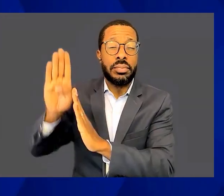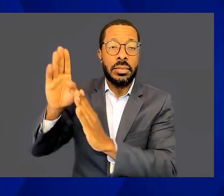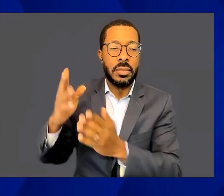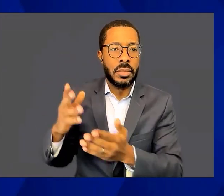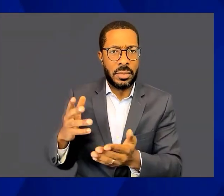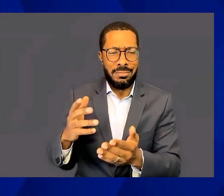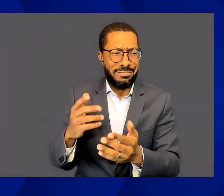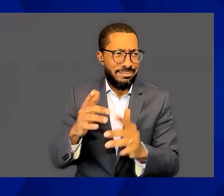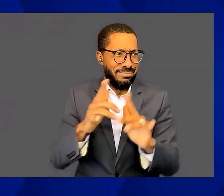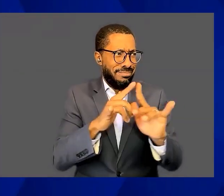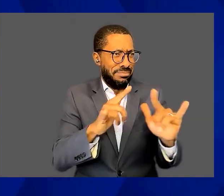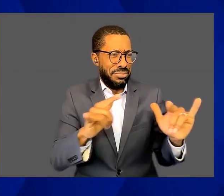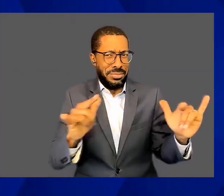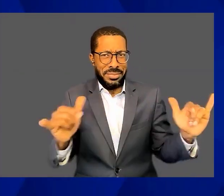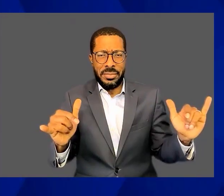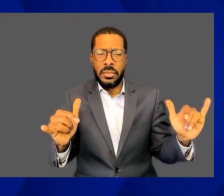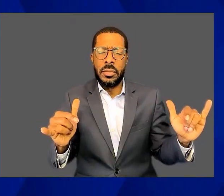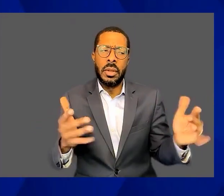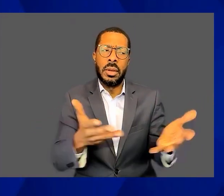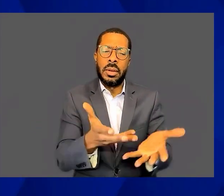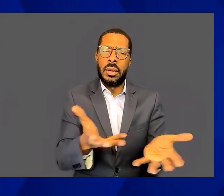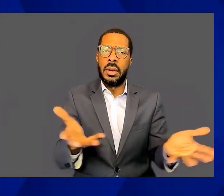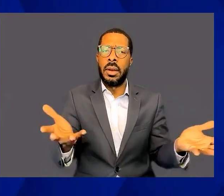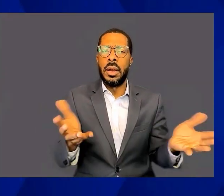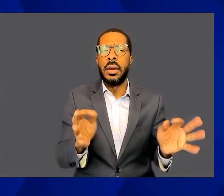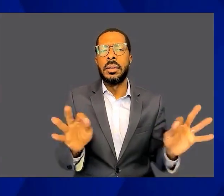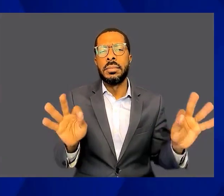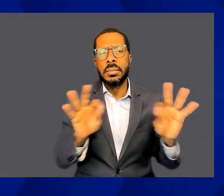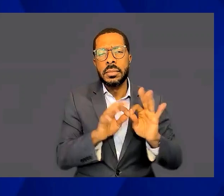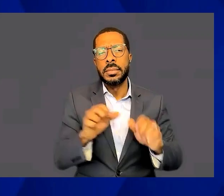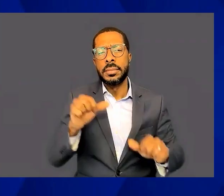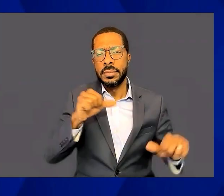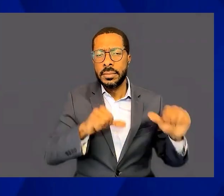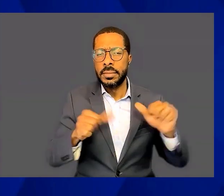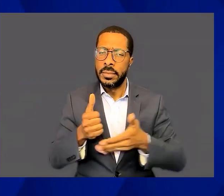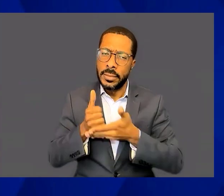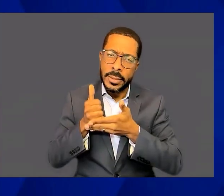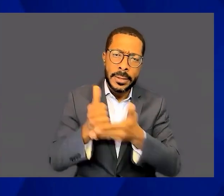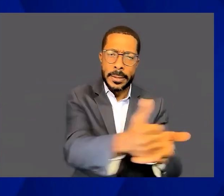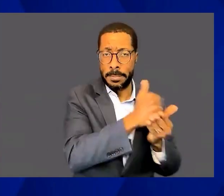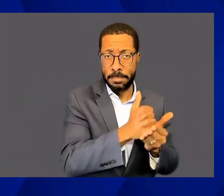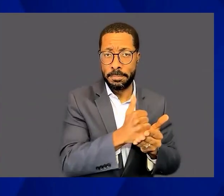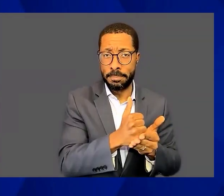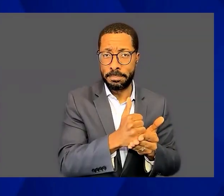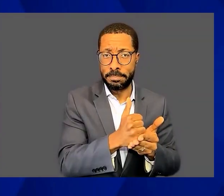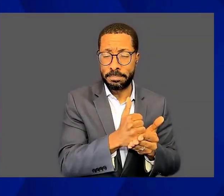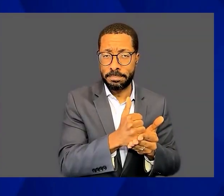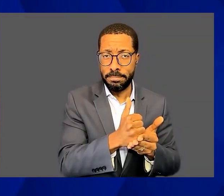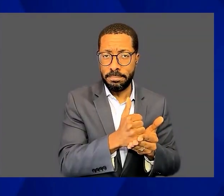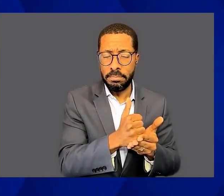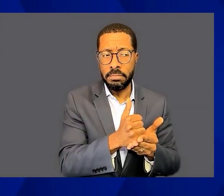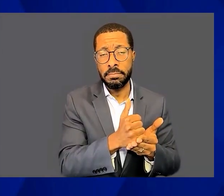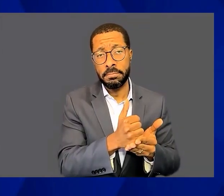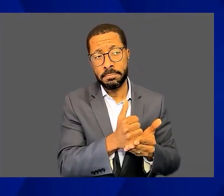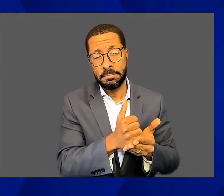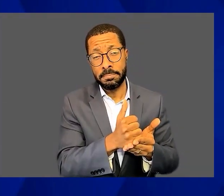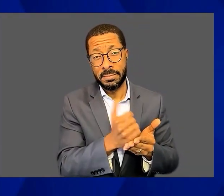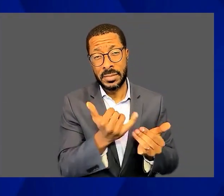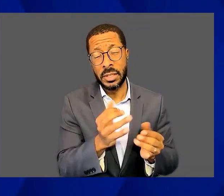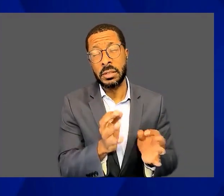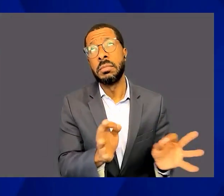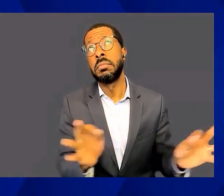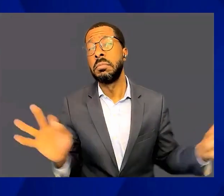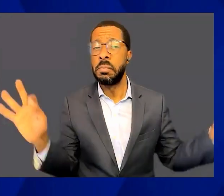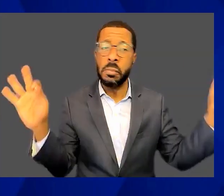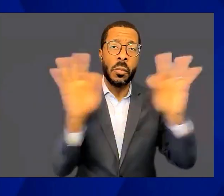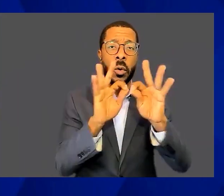been more important or more visible. But here's the reality. Scientific knowledge alone